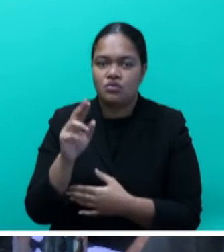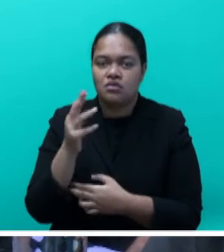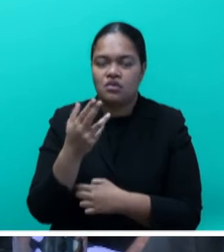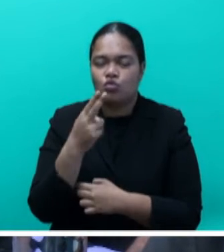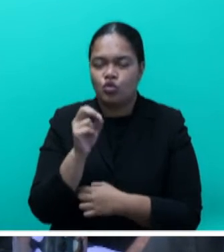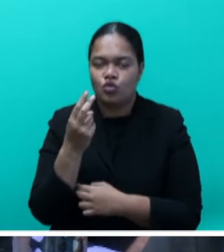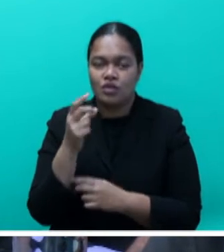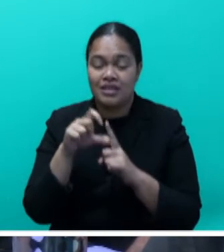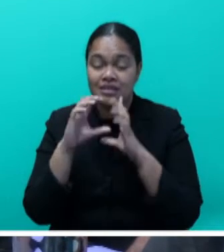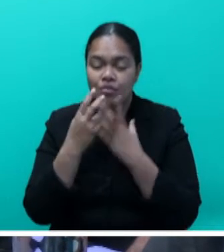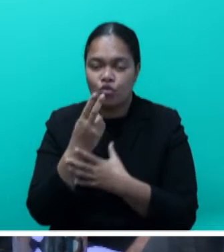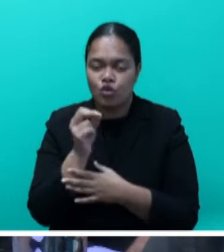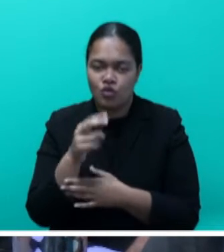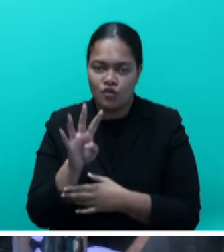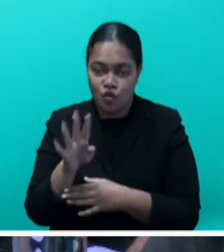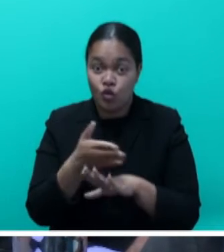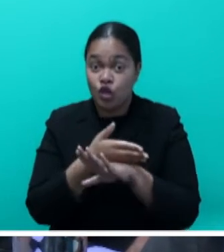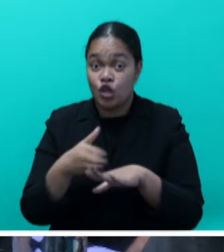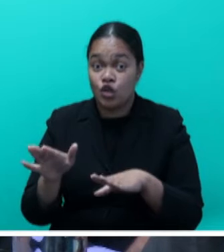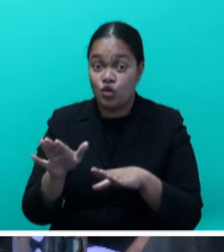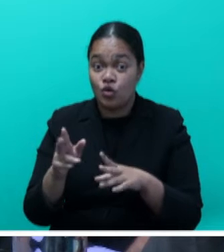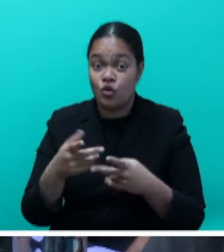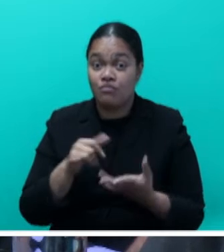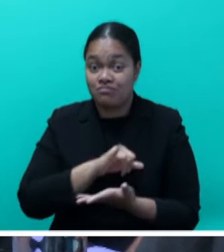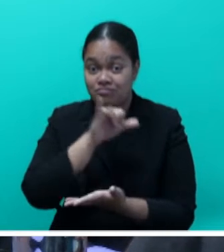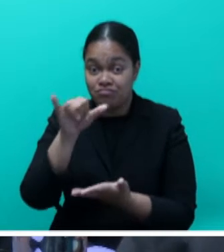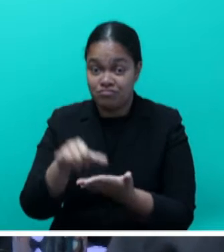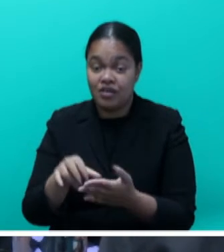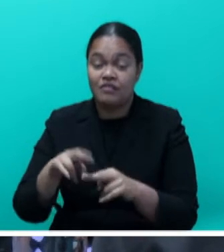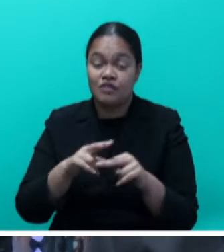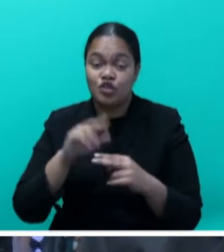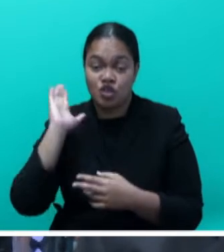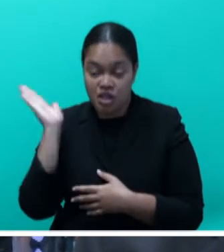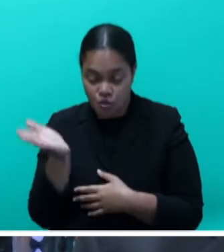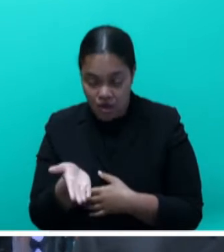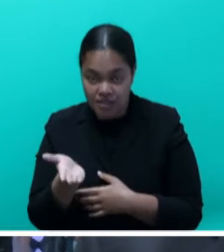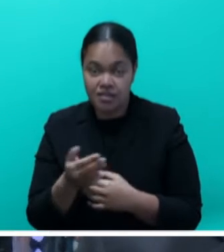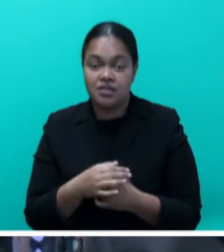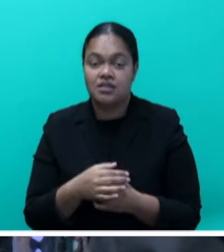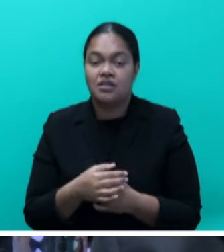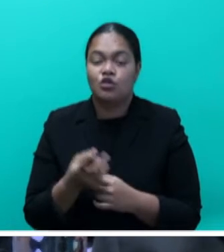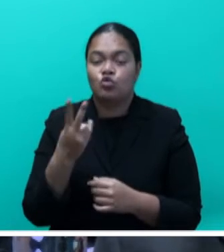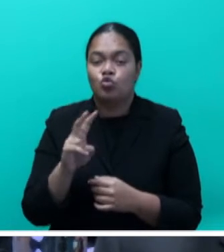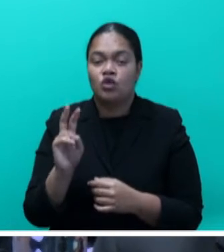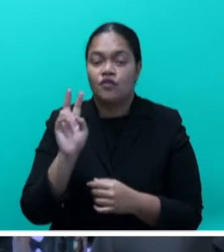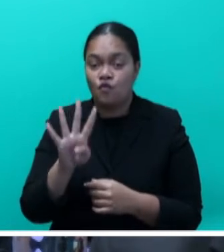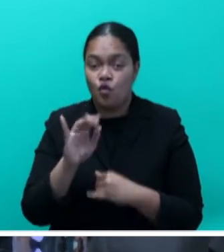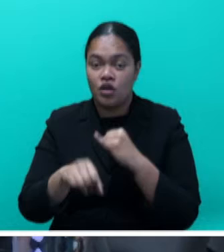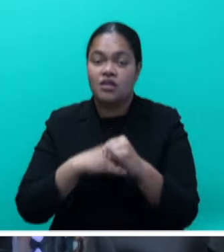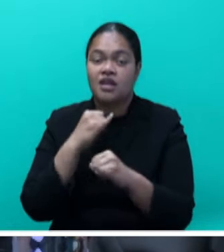2024. The new route represents a significant leap as Fiji Airways' 24th international